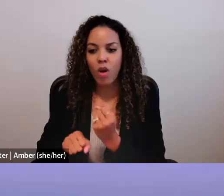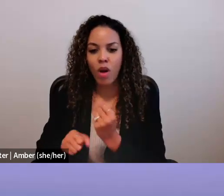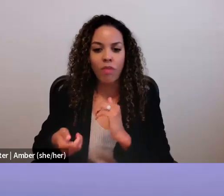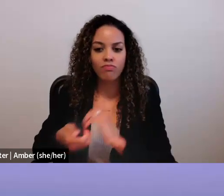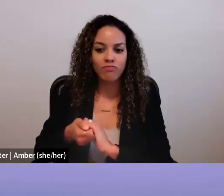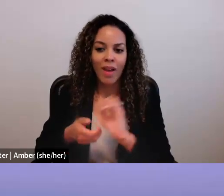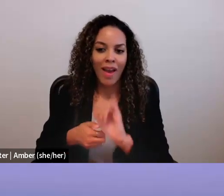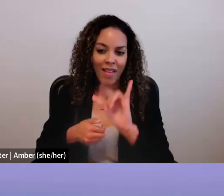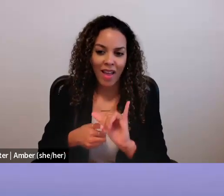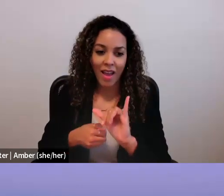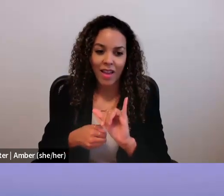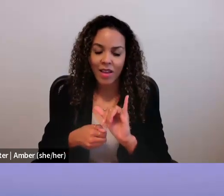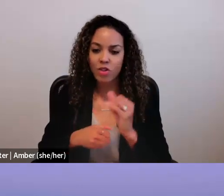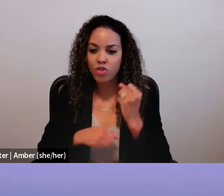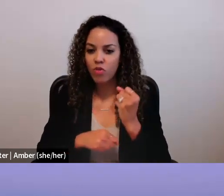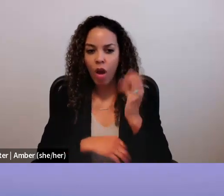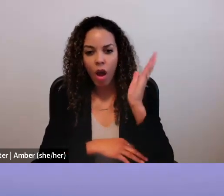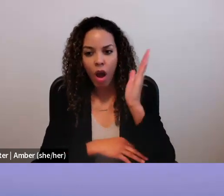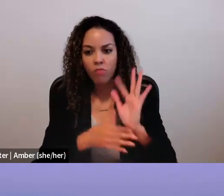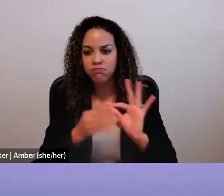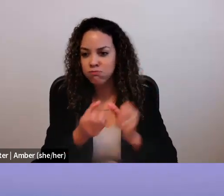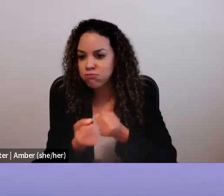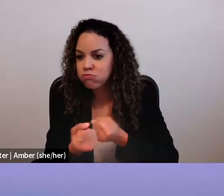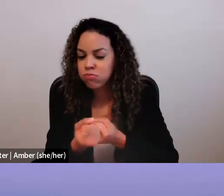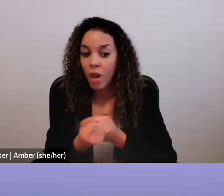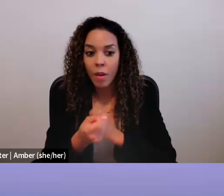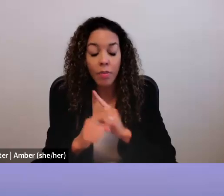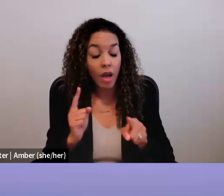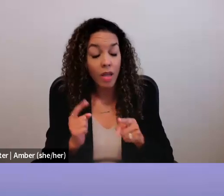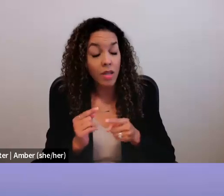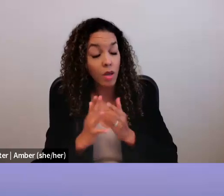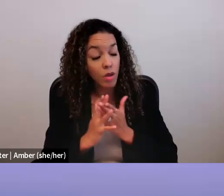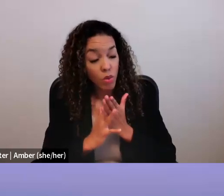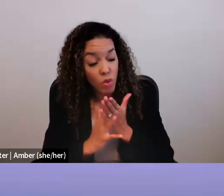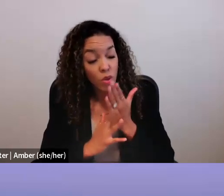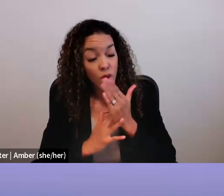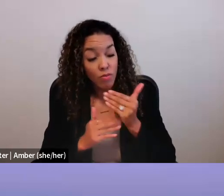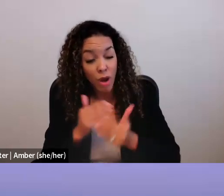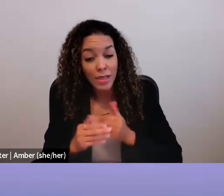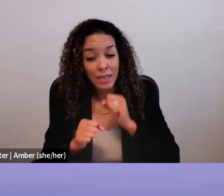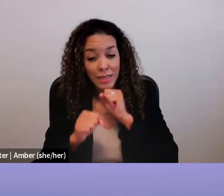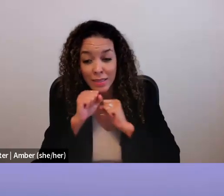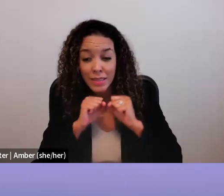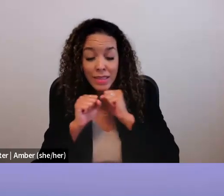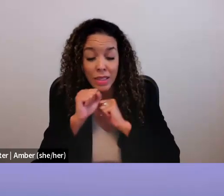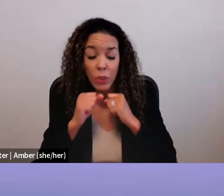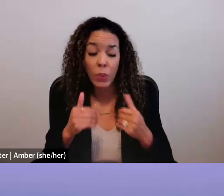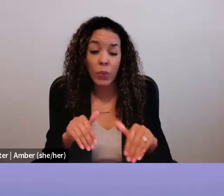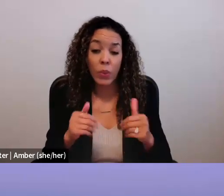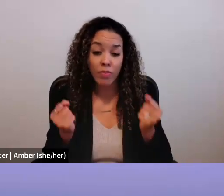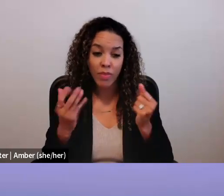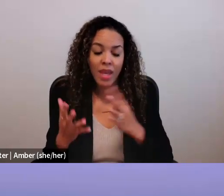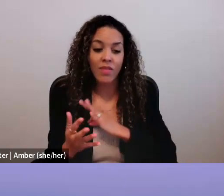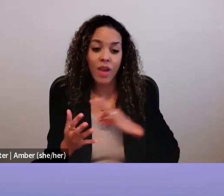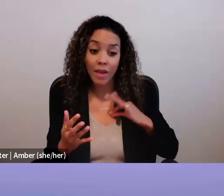oh my God, the process of going through the challenges you had, and because many faculty, even faculty of